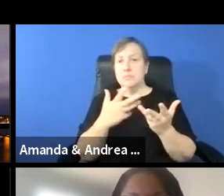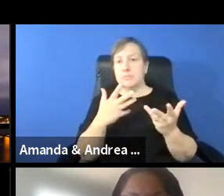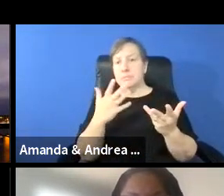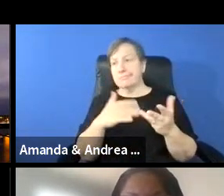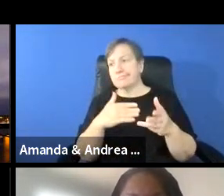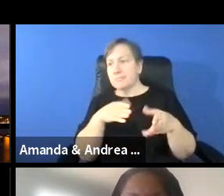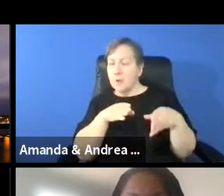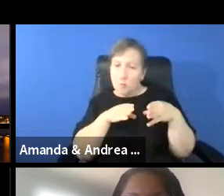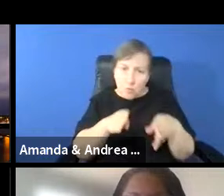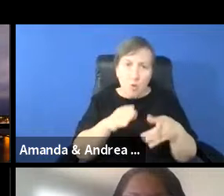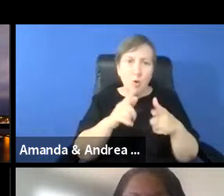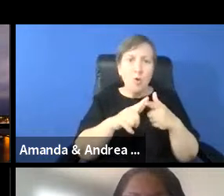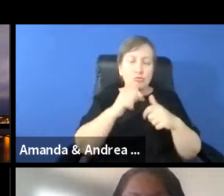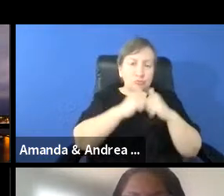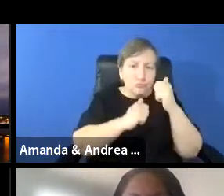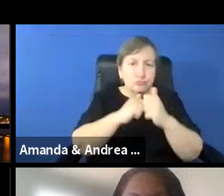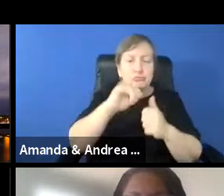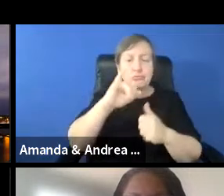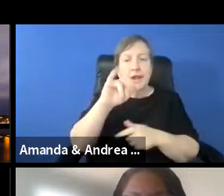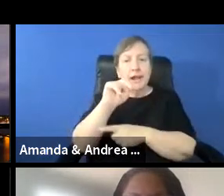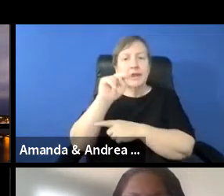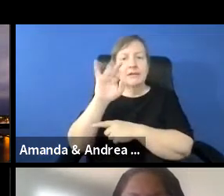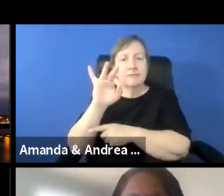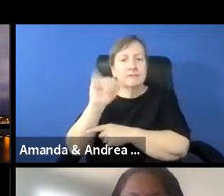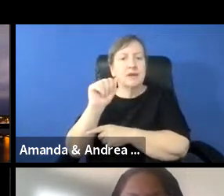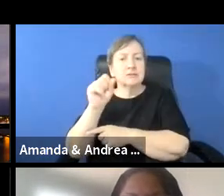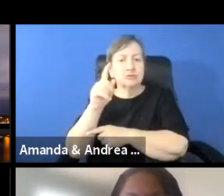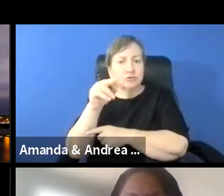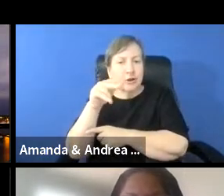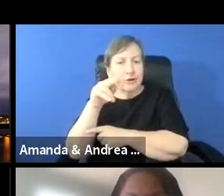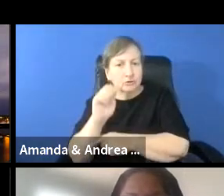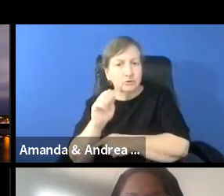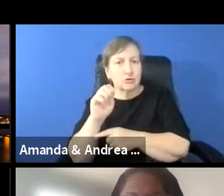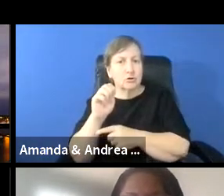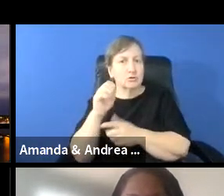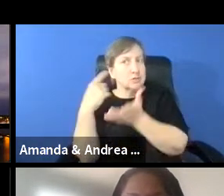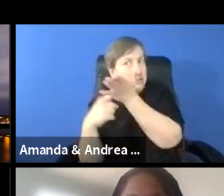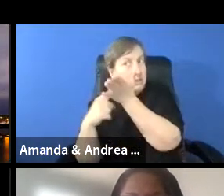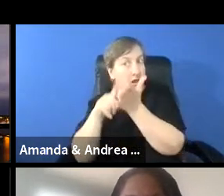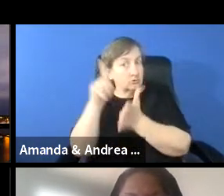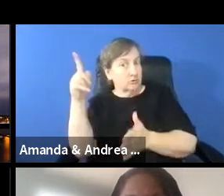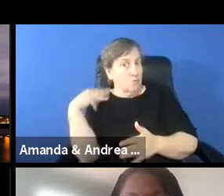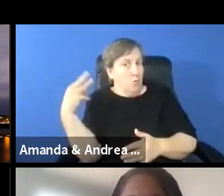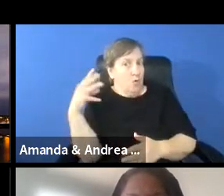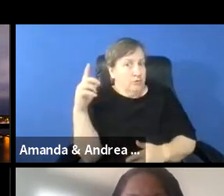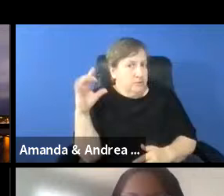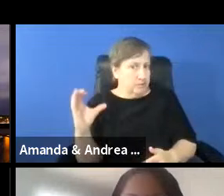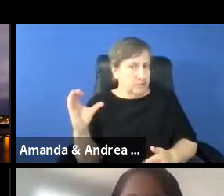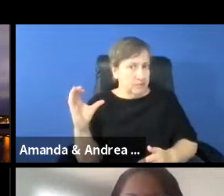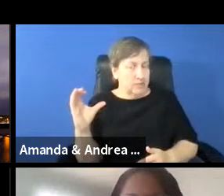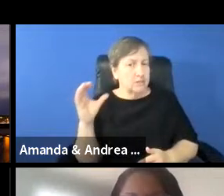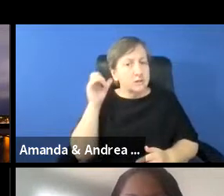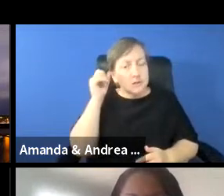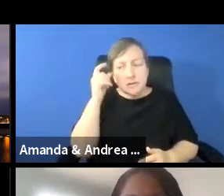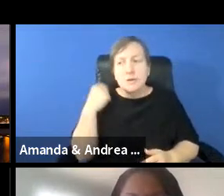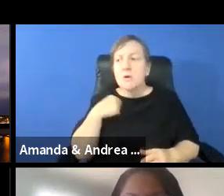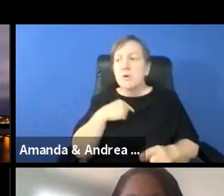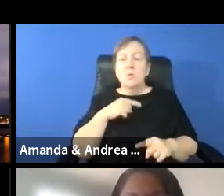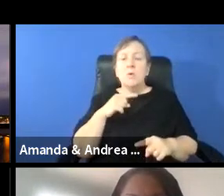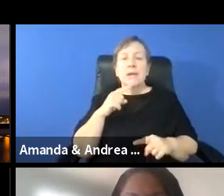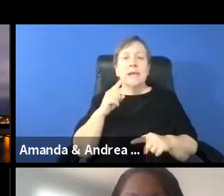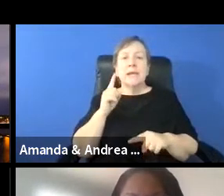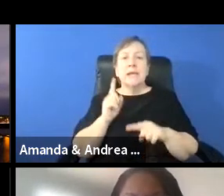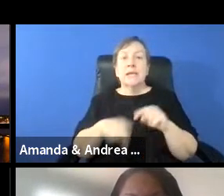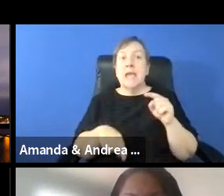infrastructure conversation that's going on in Washington, D.C. We cannot afford to be left out